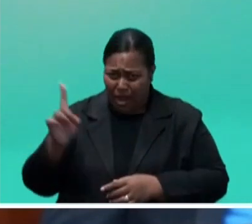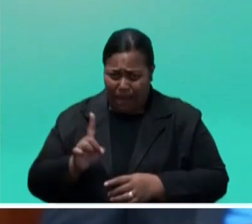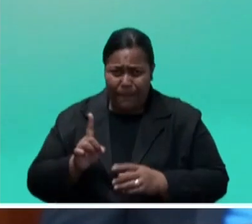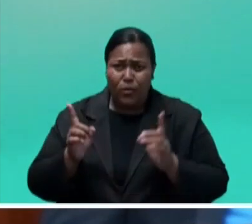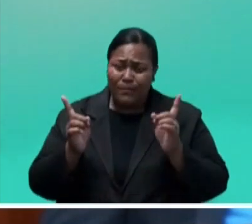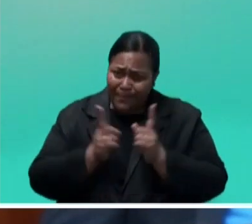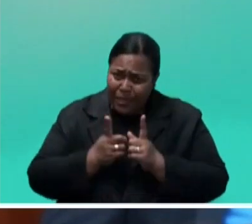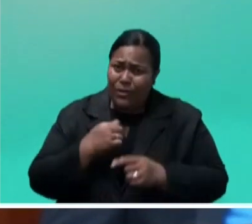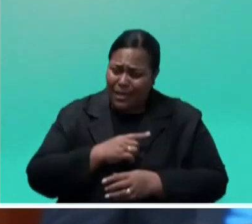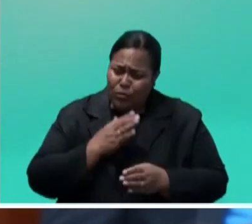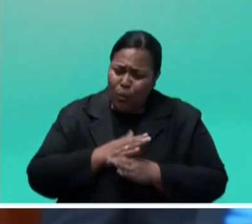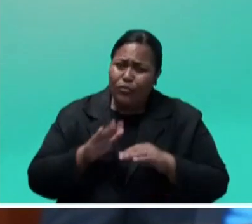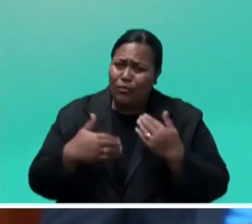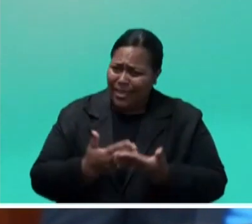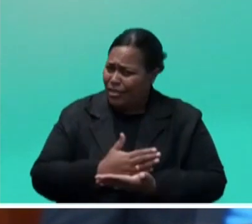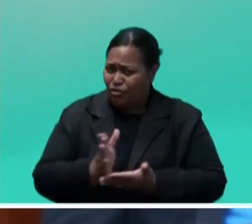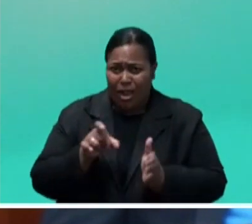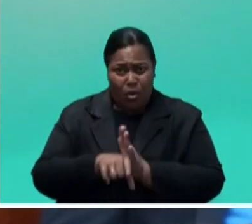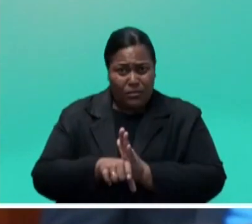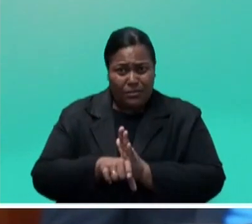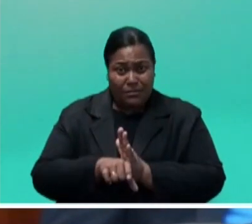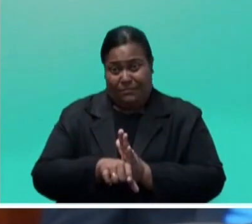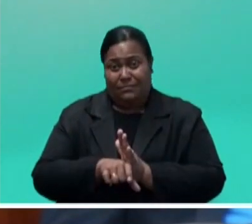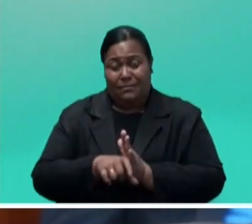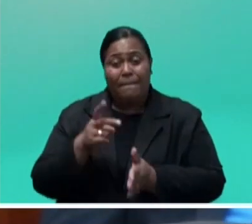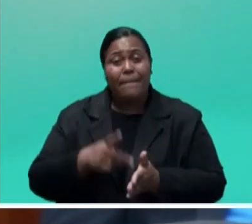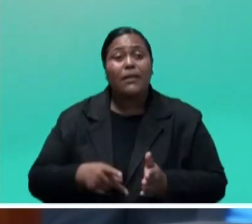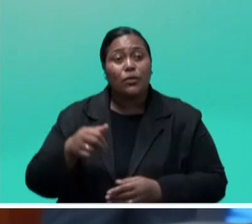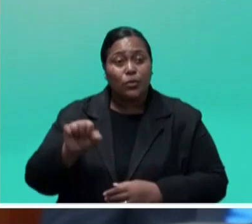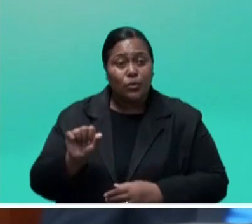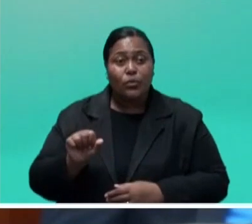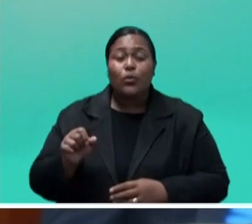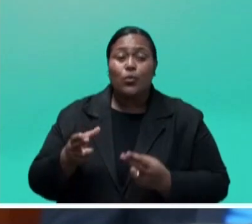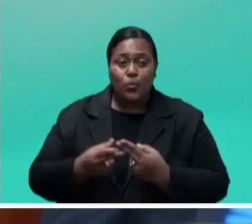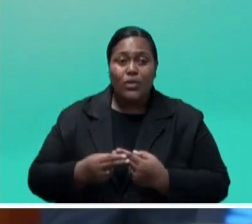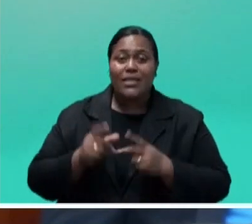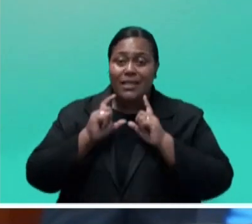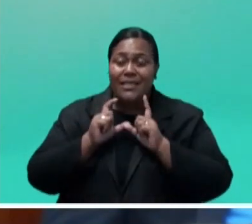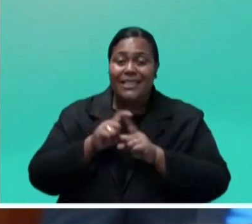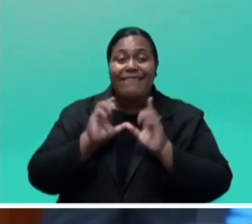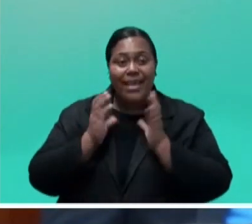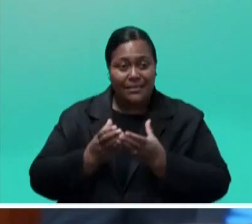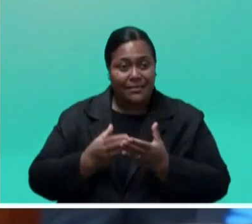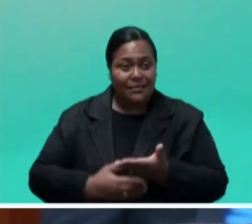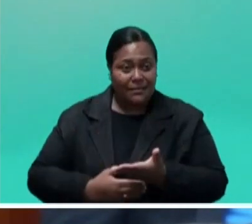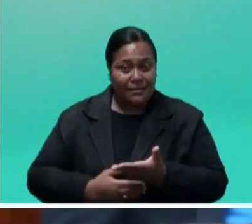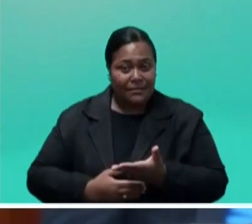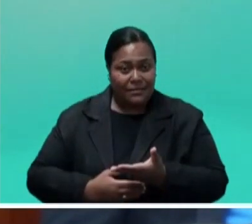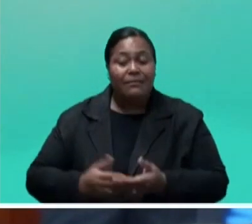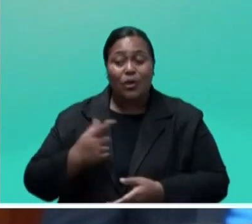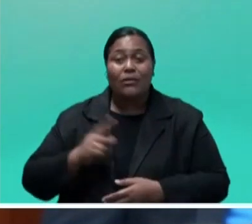to work together. So it's been partly used with our development partners because they are the ones